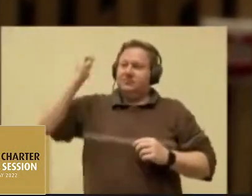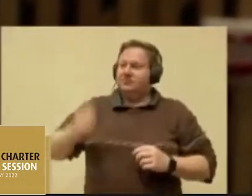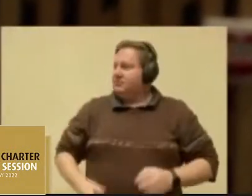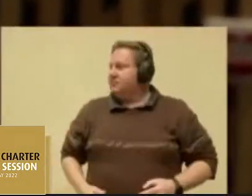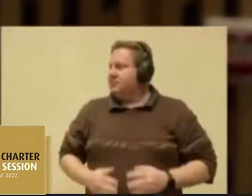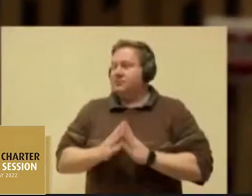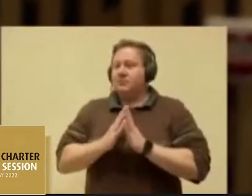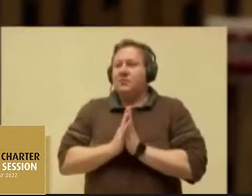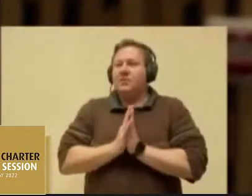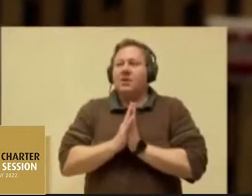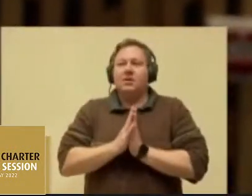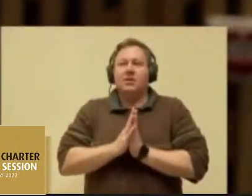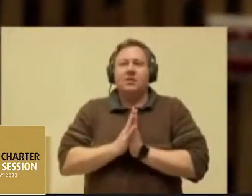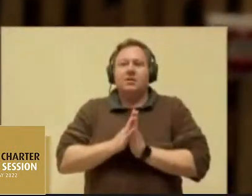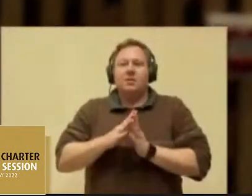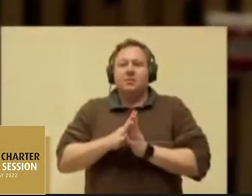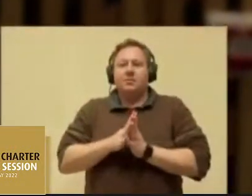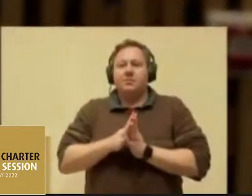and whenever